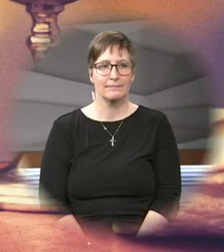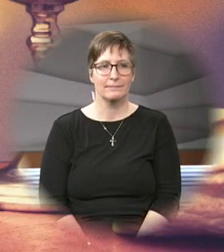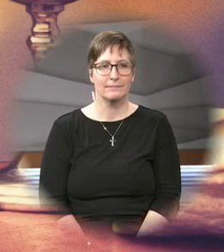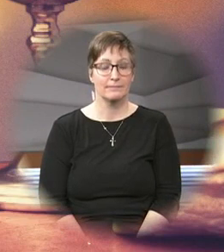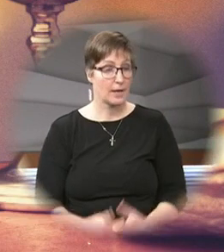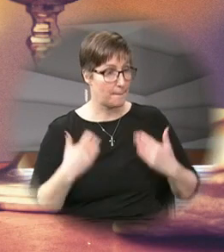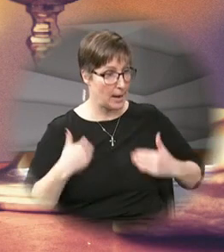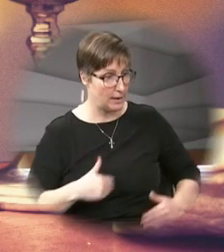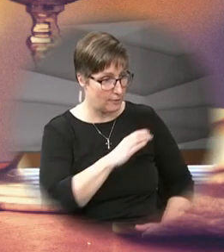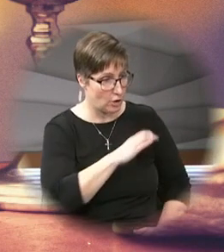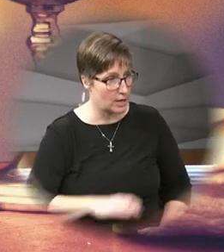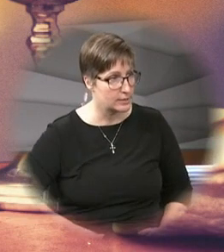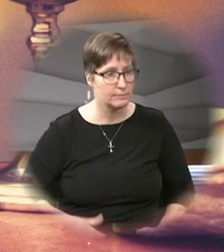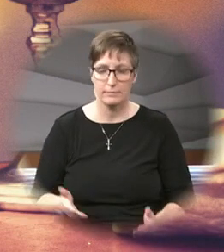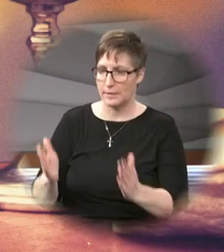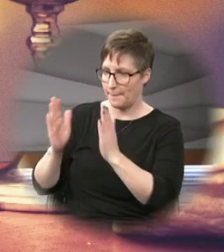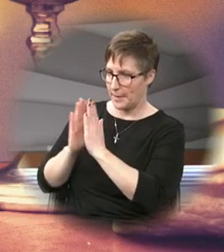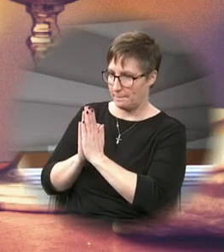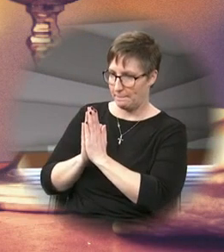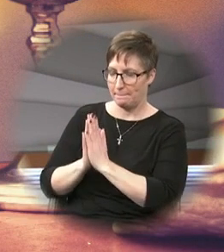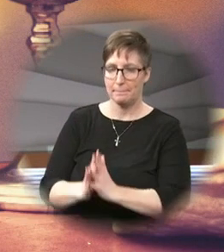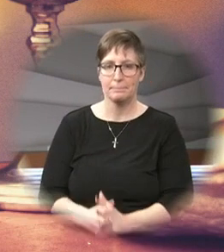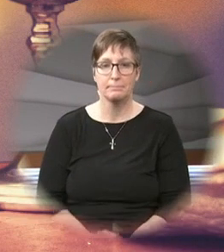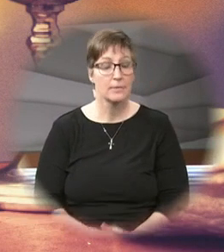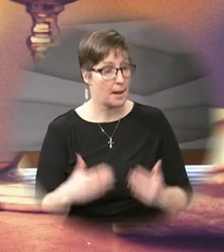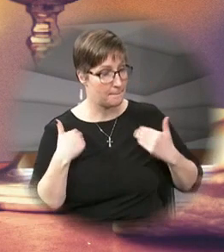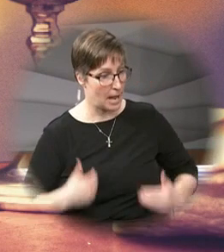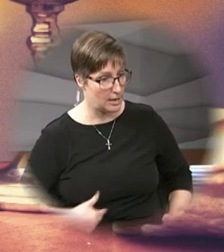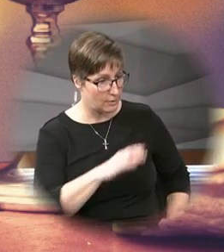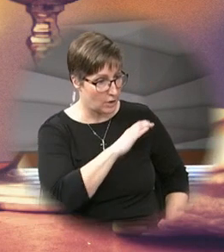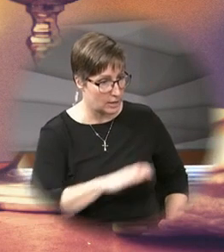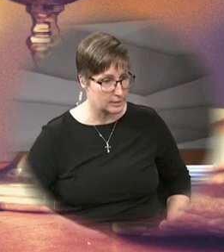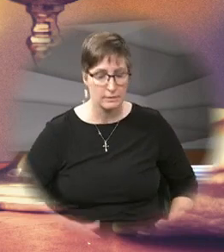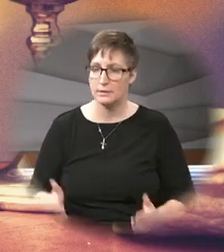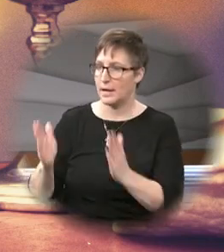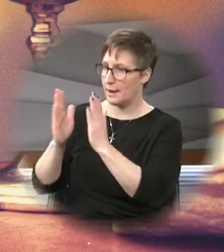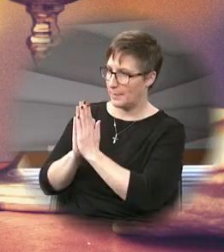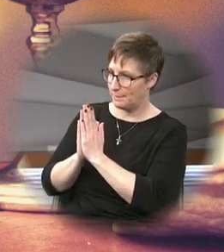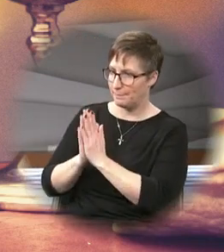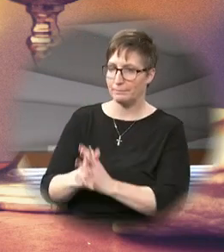The body of Christ. Amen. The body of Christ.